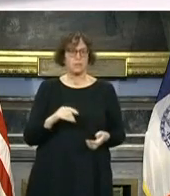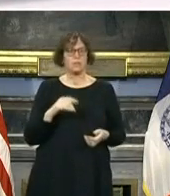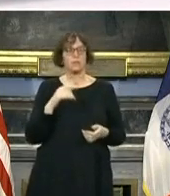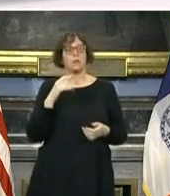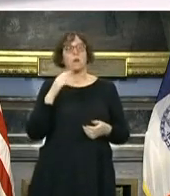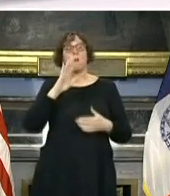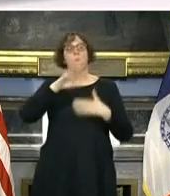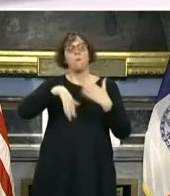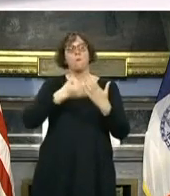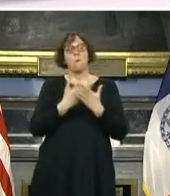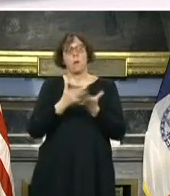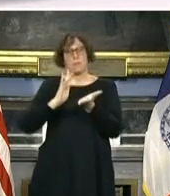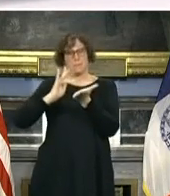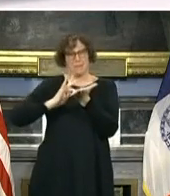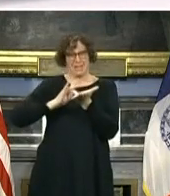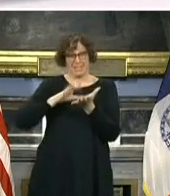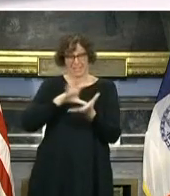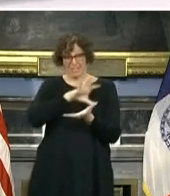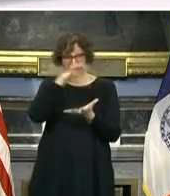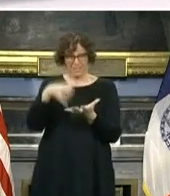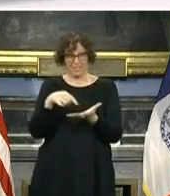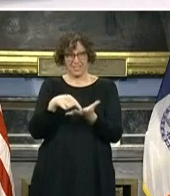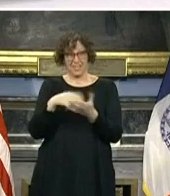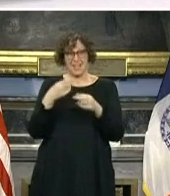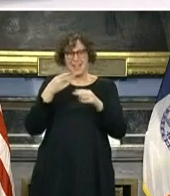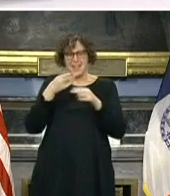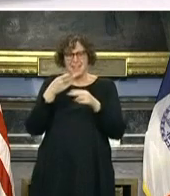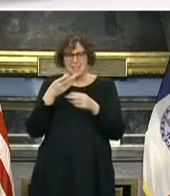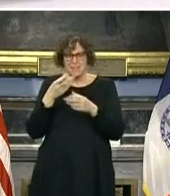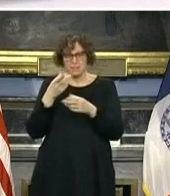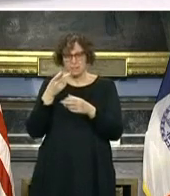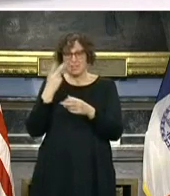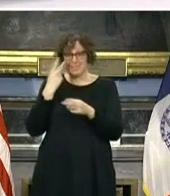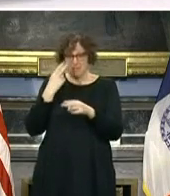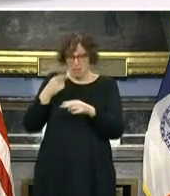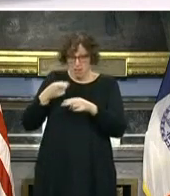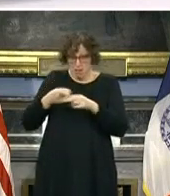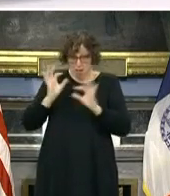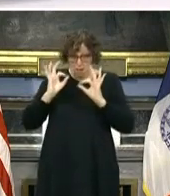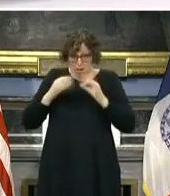board. So we're making sure that we're following science, right?